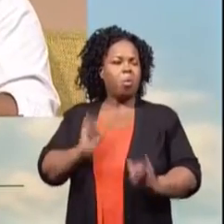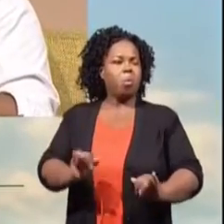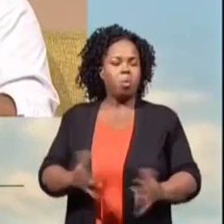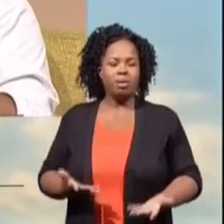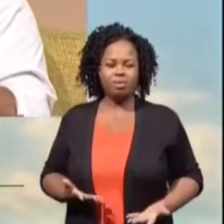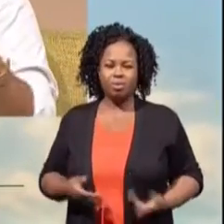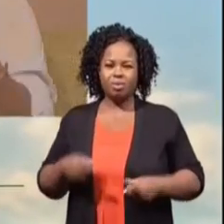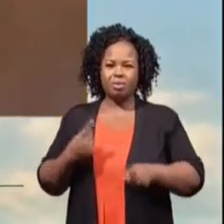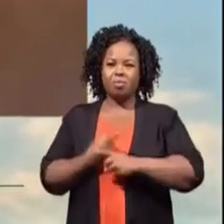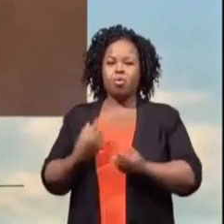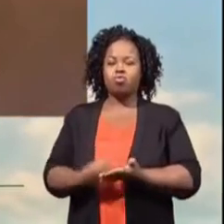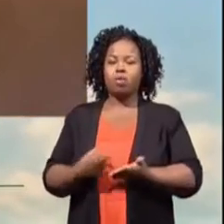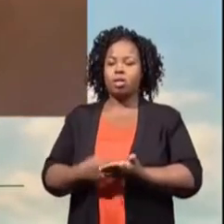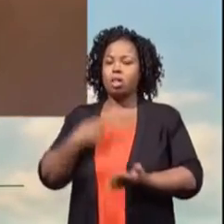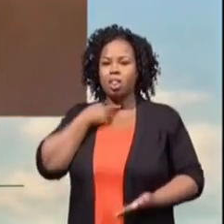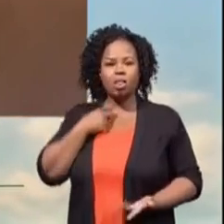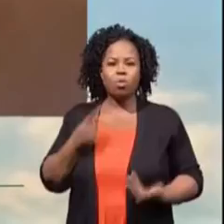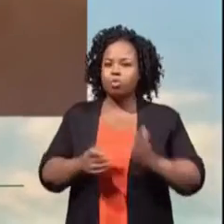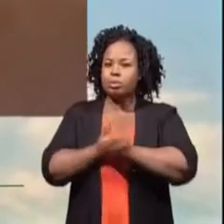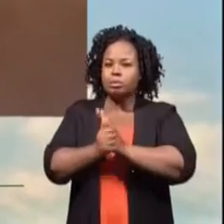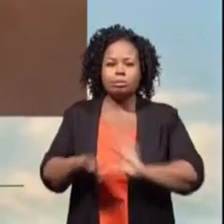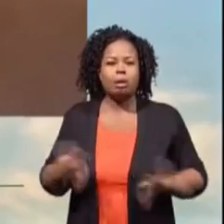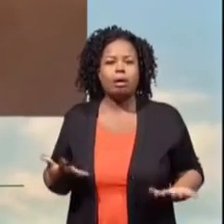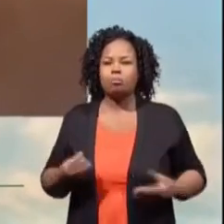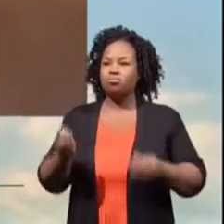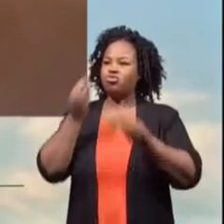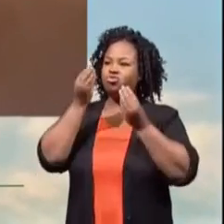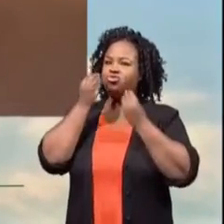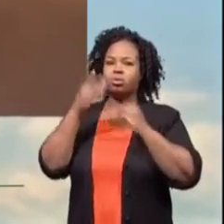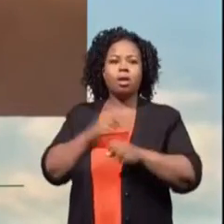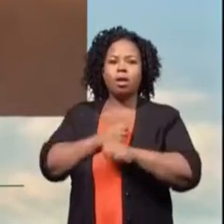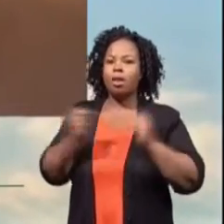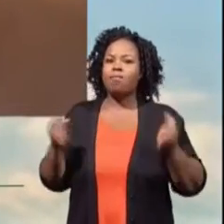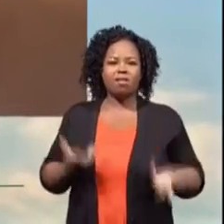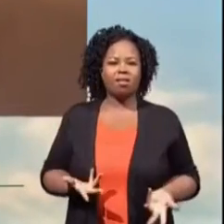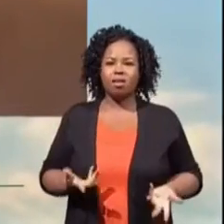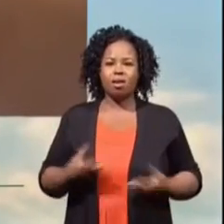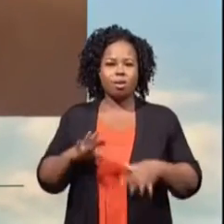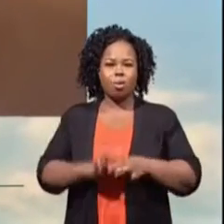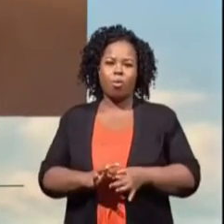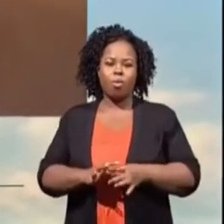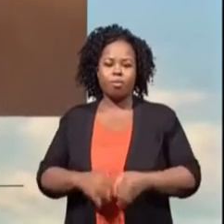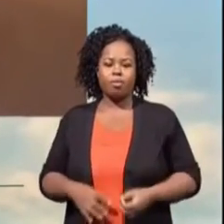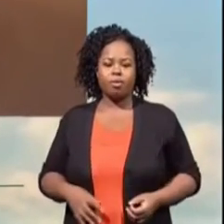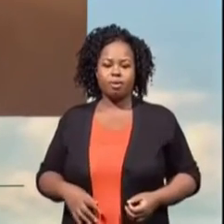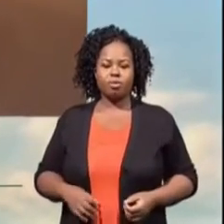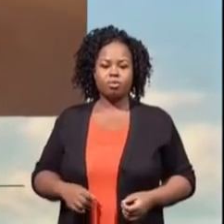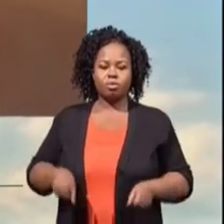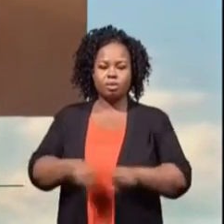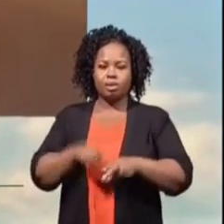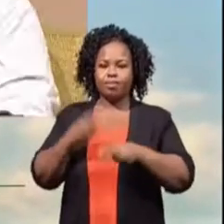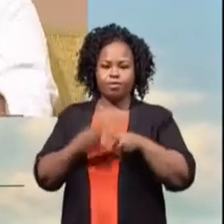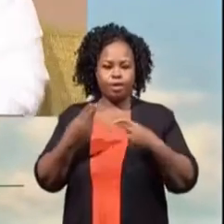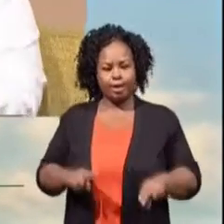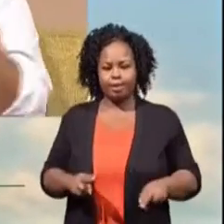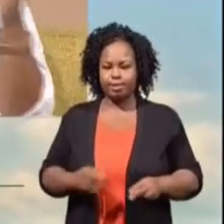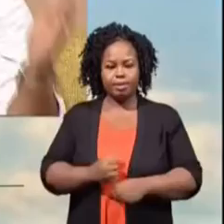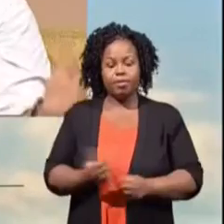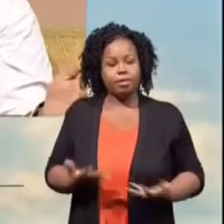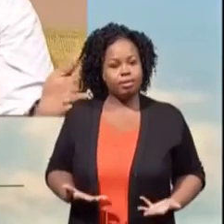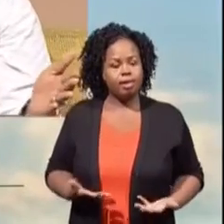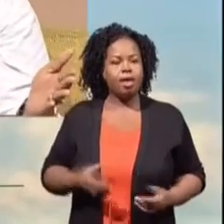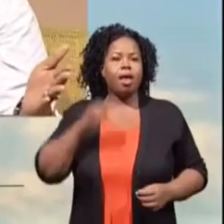man's rice. Yeah, man. Because there is, but there was no skill there because there was never time for me to be taught ekai. So now, fly